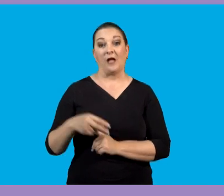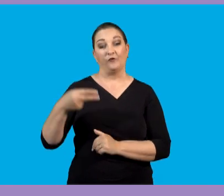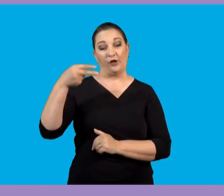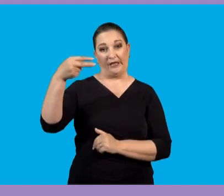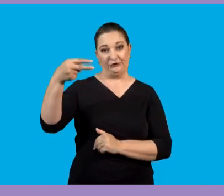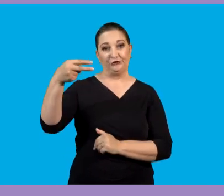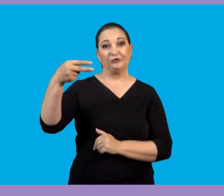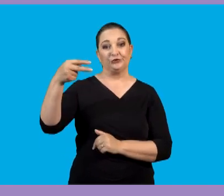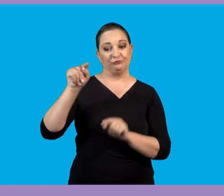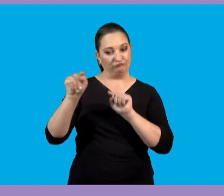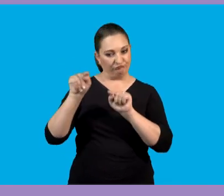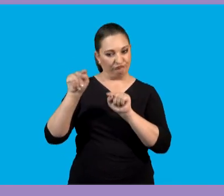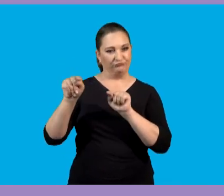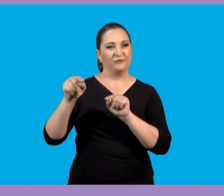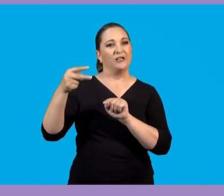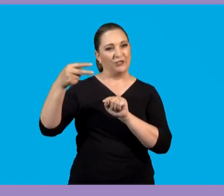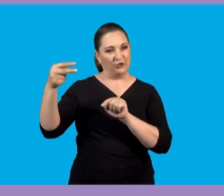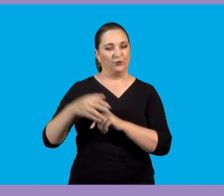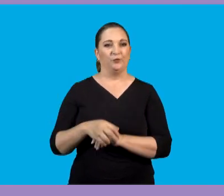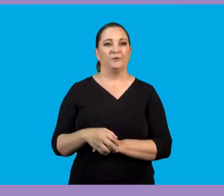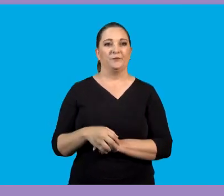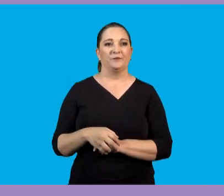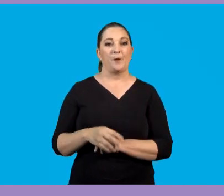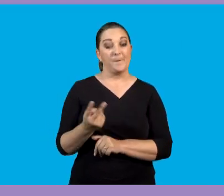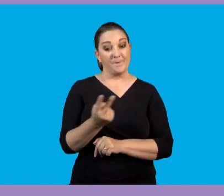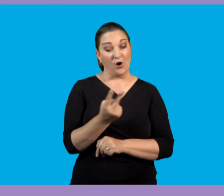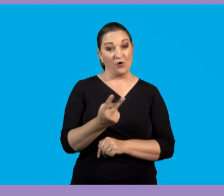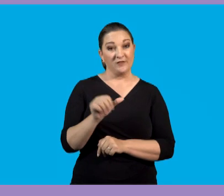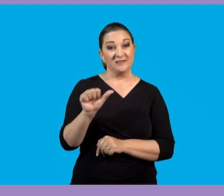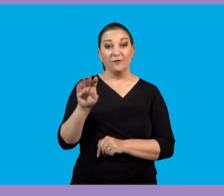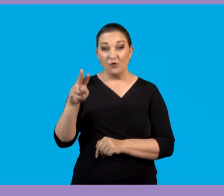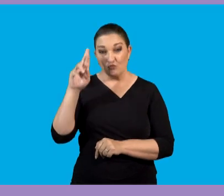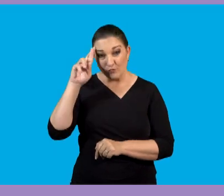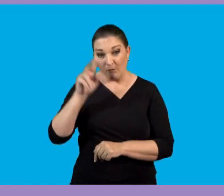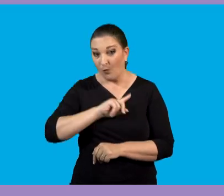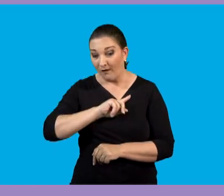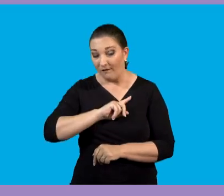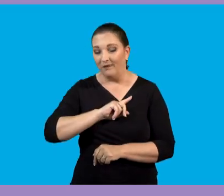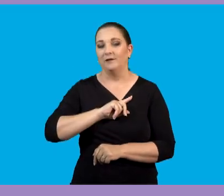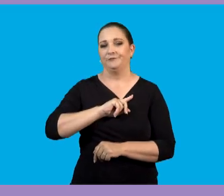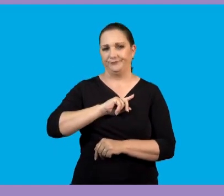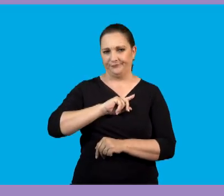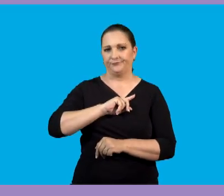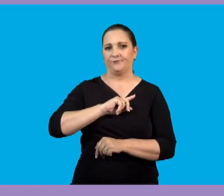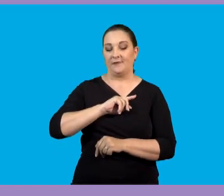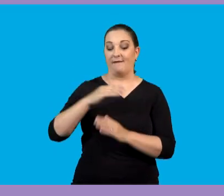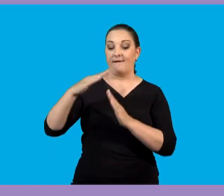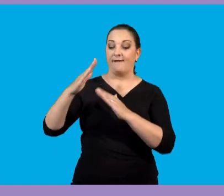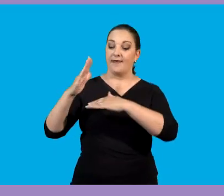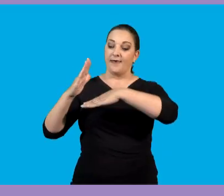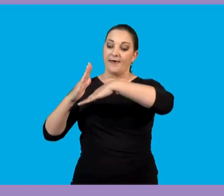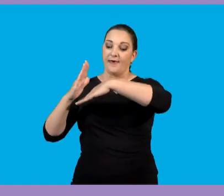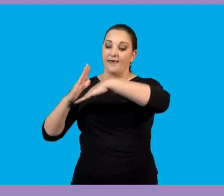angle H, which means it is also equals to 64 degrees. Do you remember the reason for that? It's because the